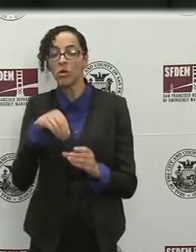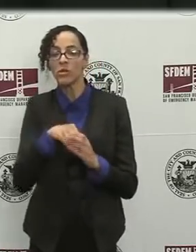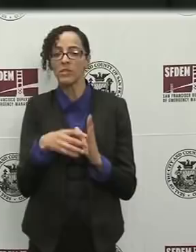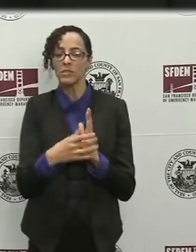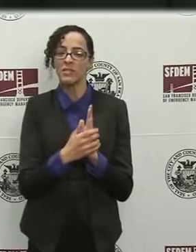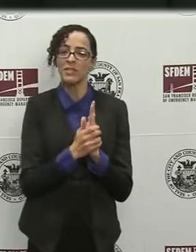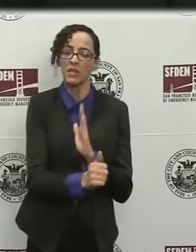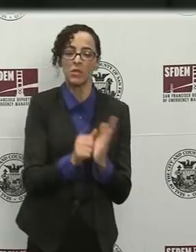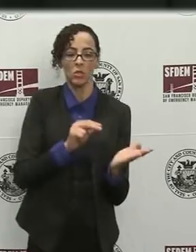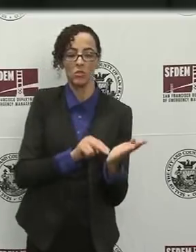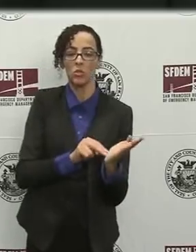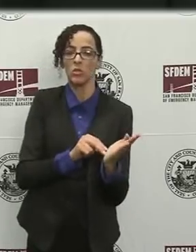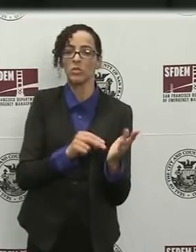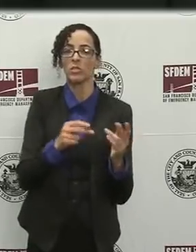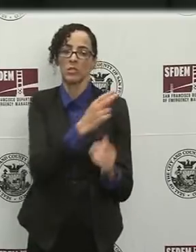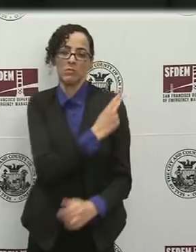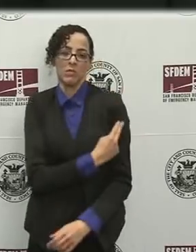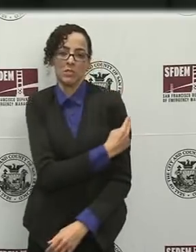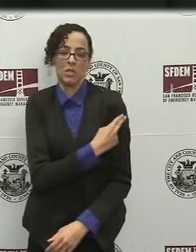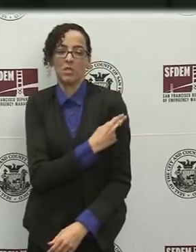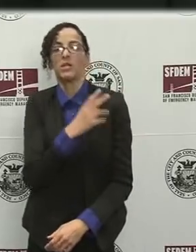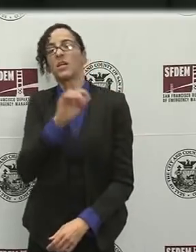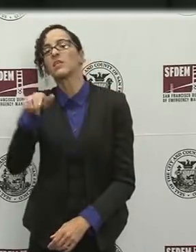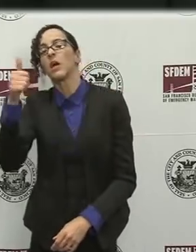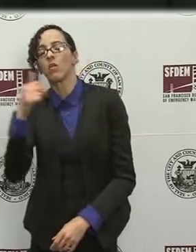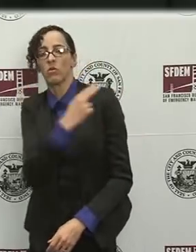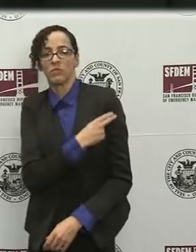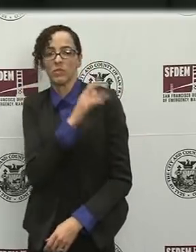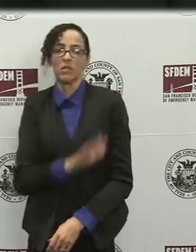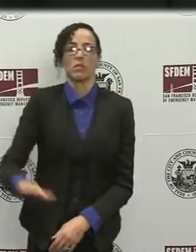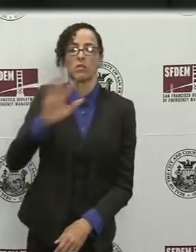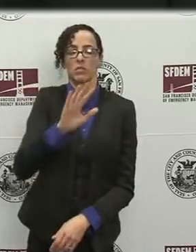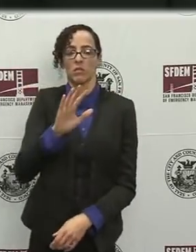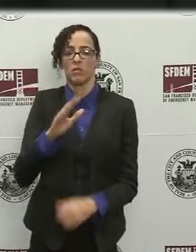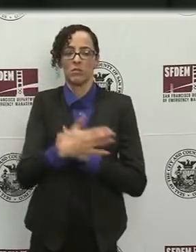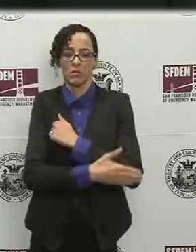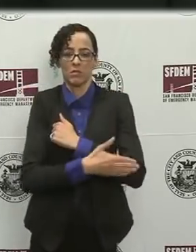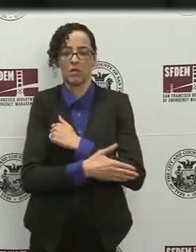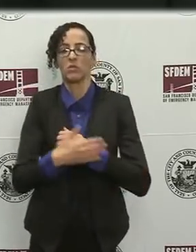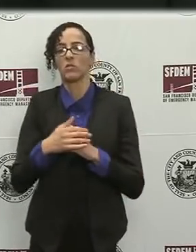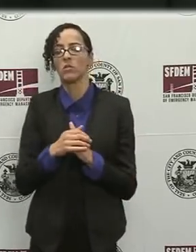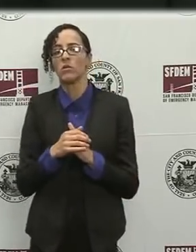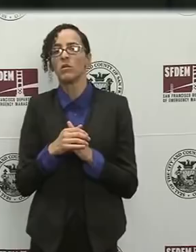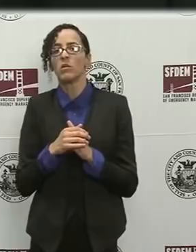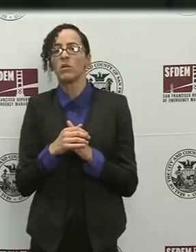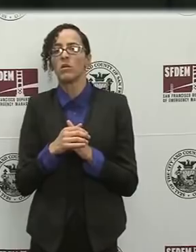the country, despite multiple efforts to